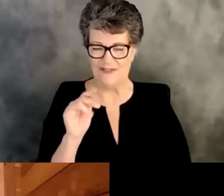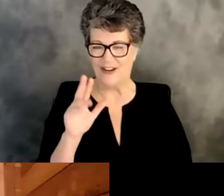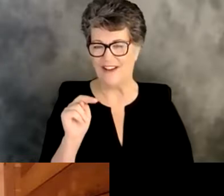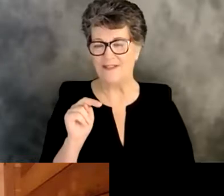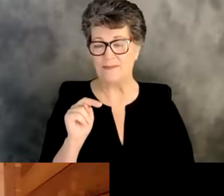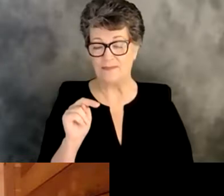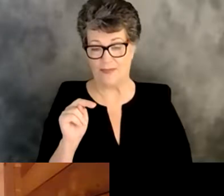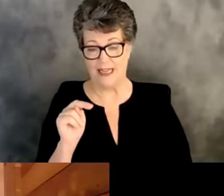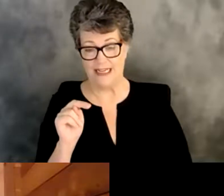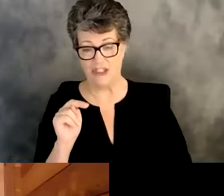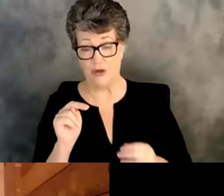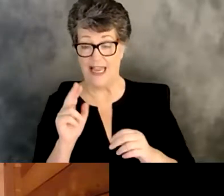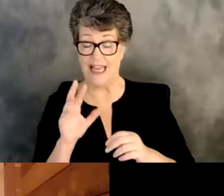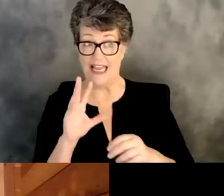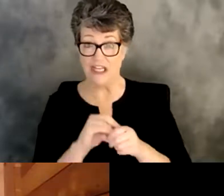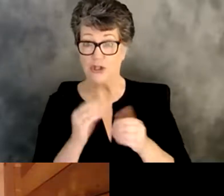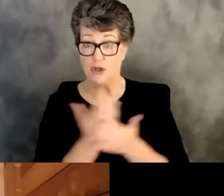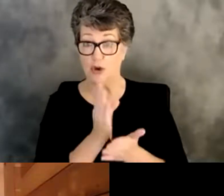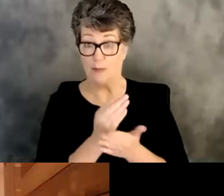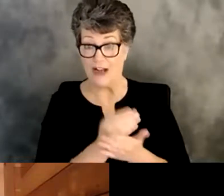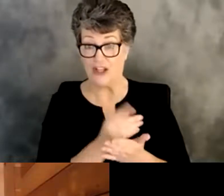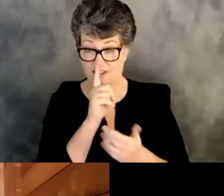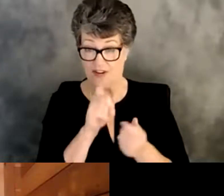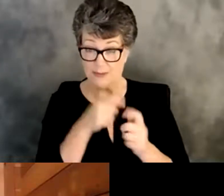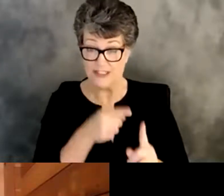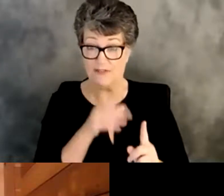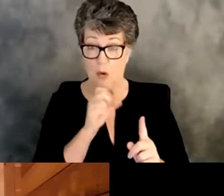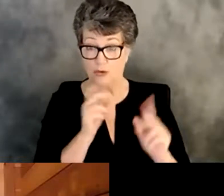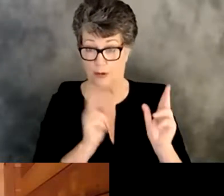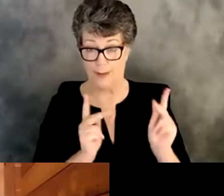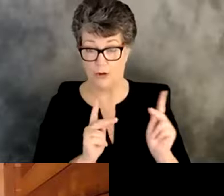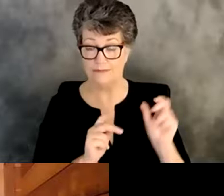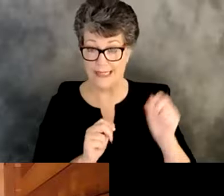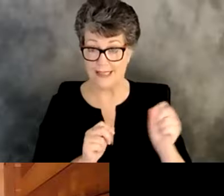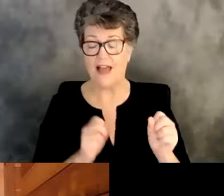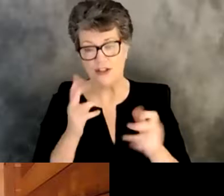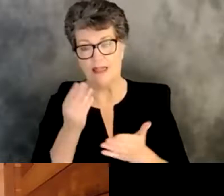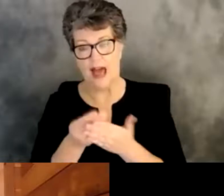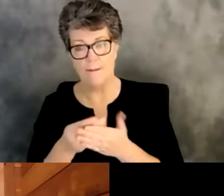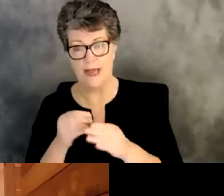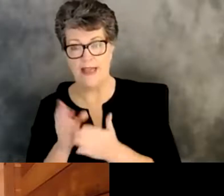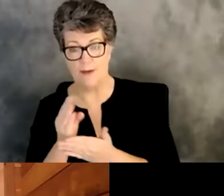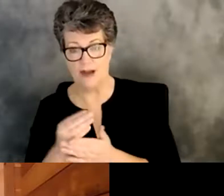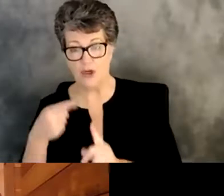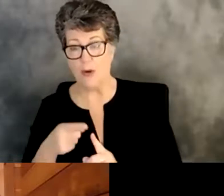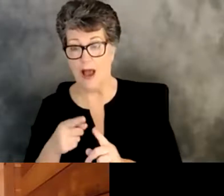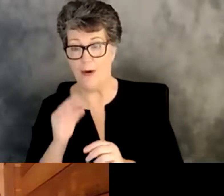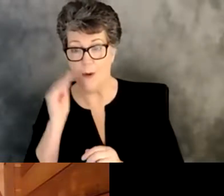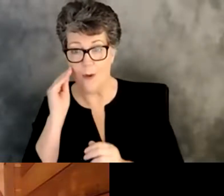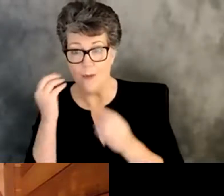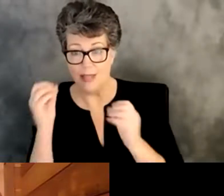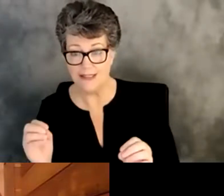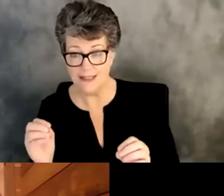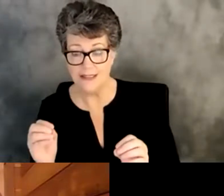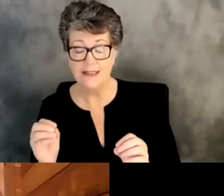in addition to the parts of this new budget that are very specific to older people, there's a lot of money in this budget around homelessness, around behavioral